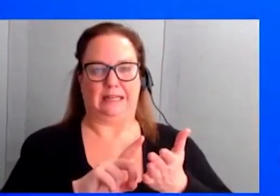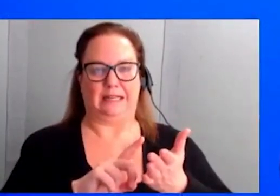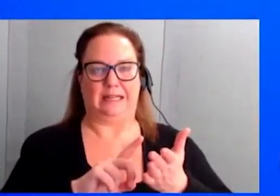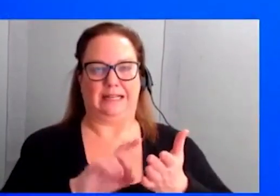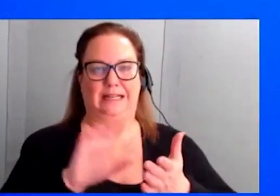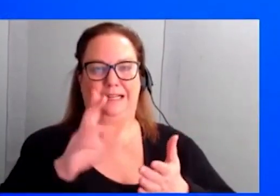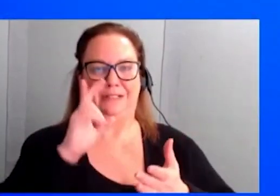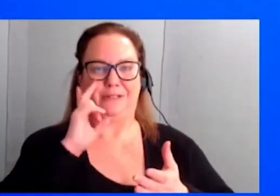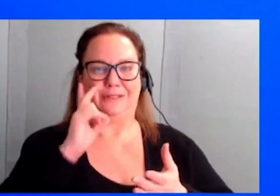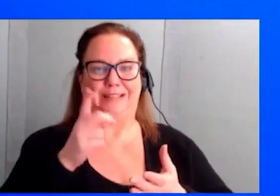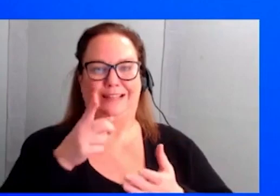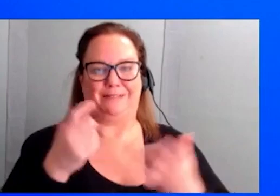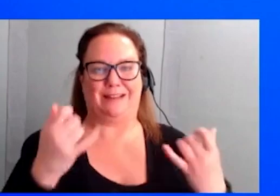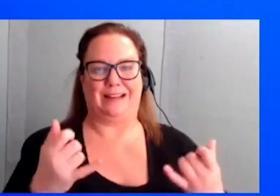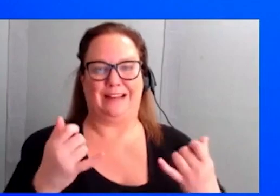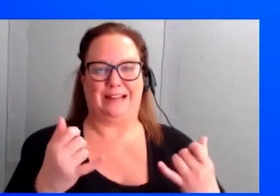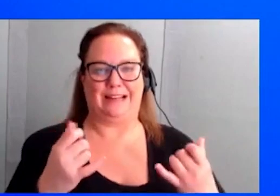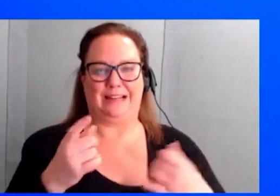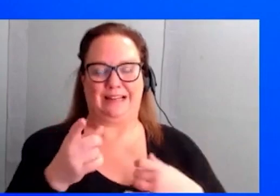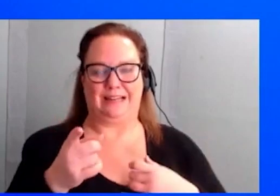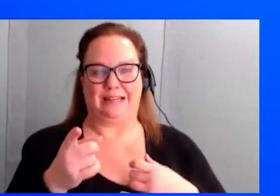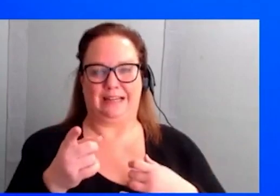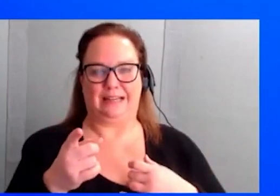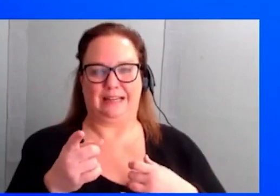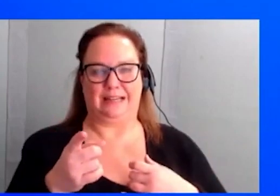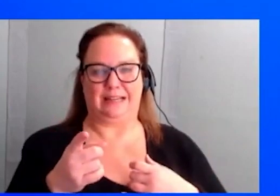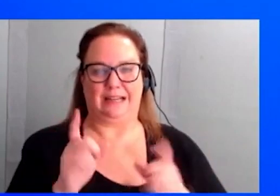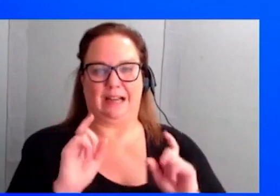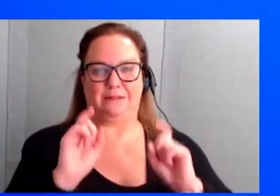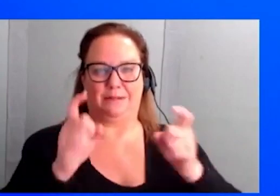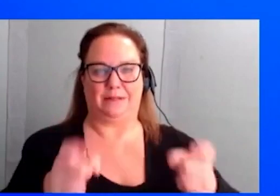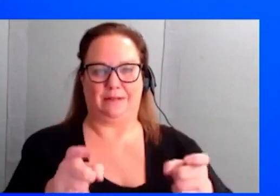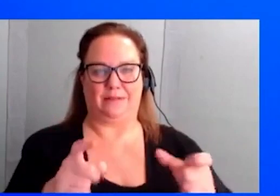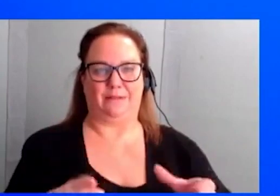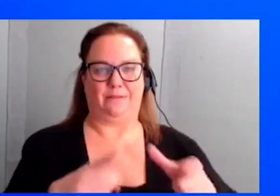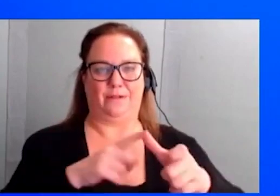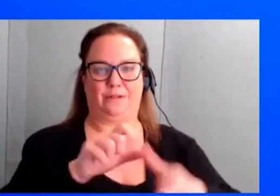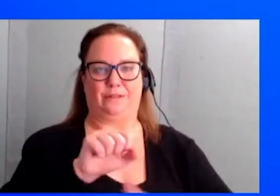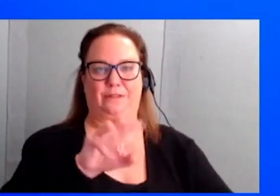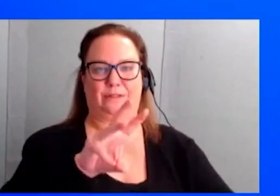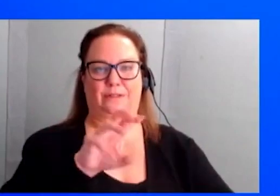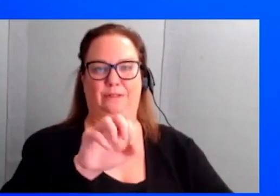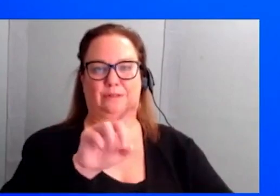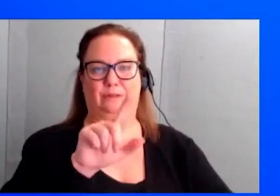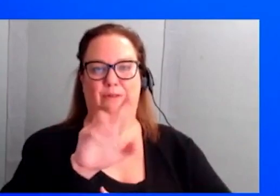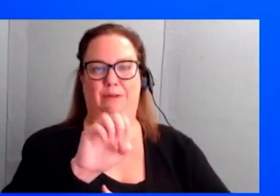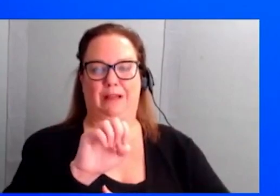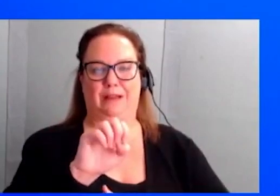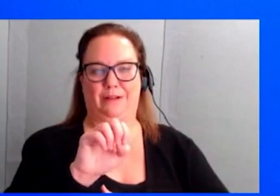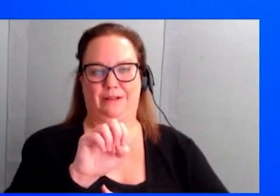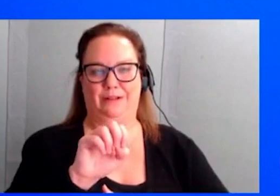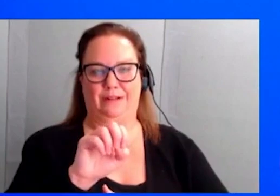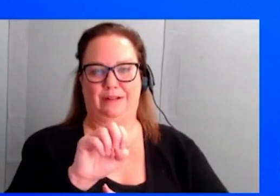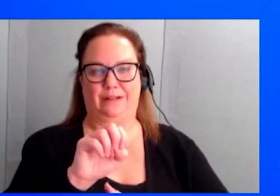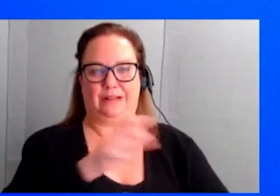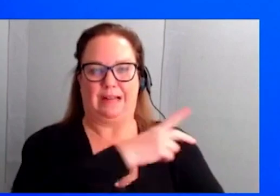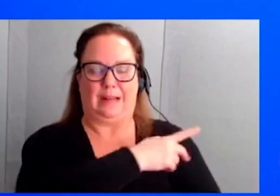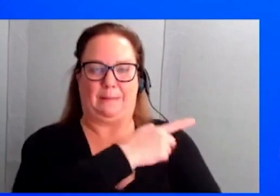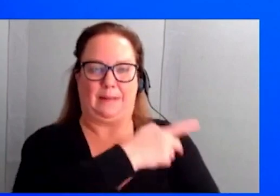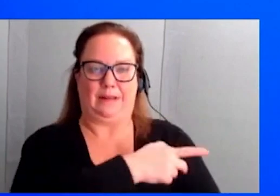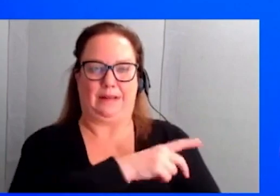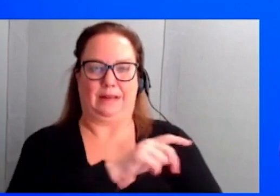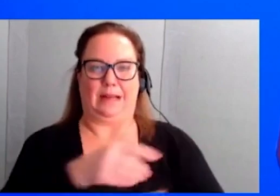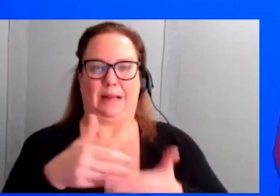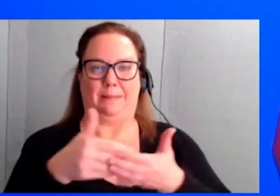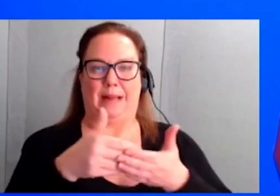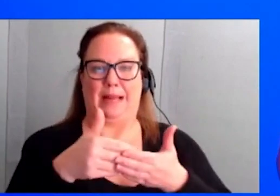seeing here right now, I was able to give the very first swaddle to the patient and a little baby, in